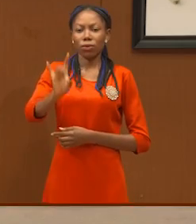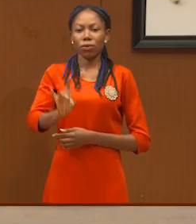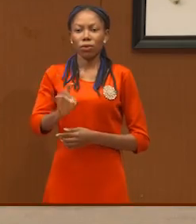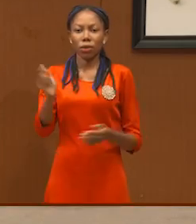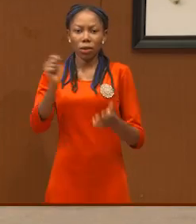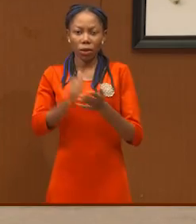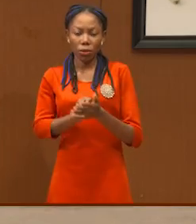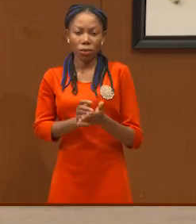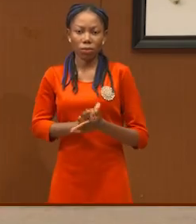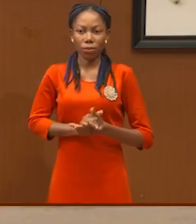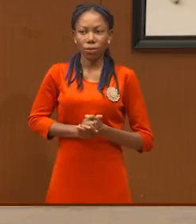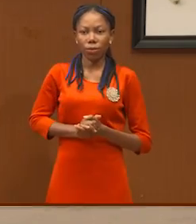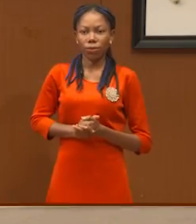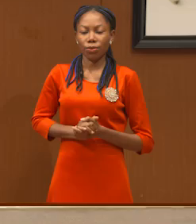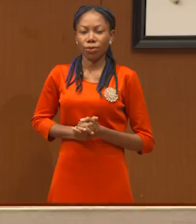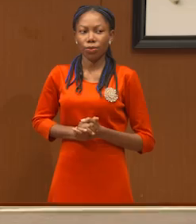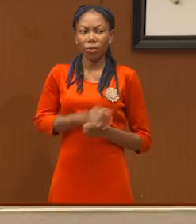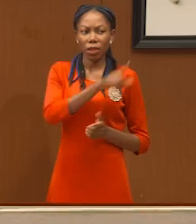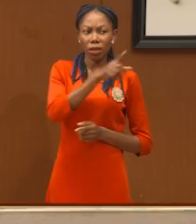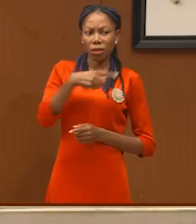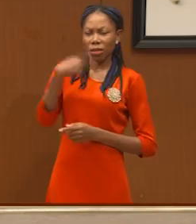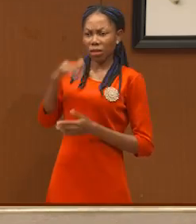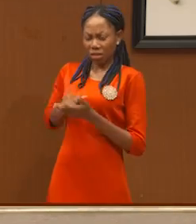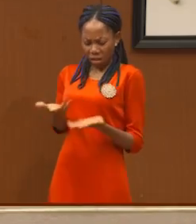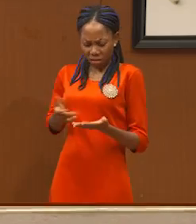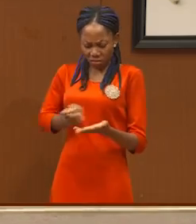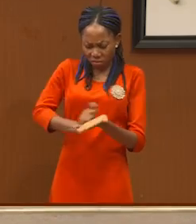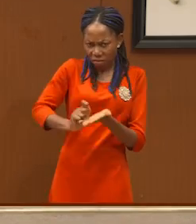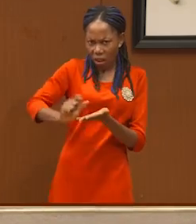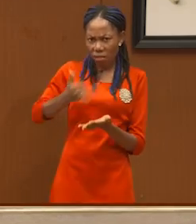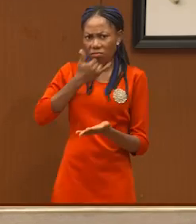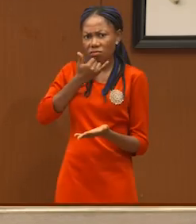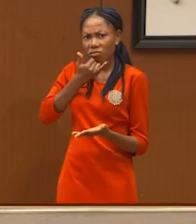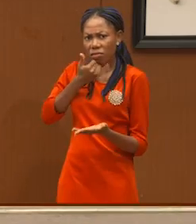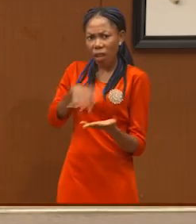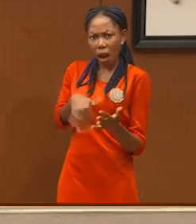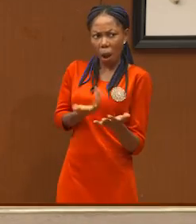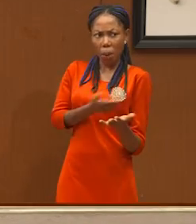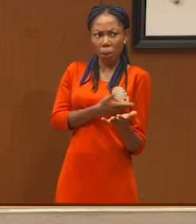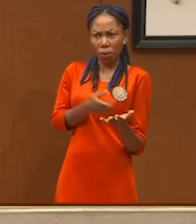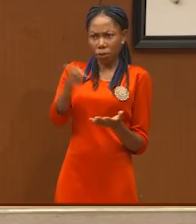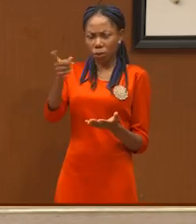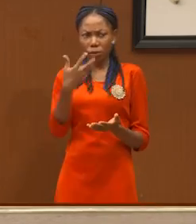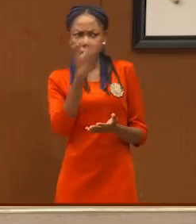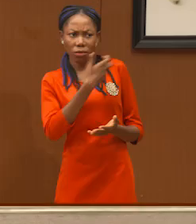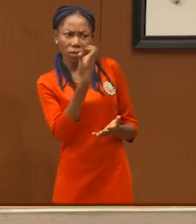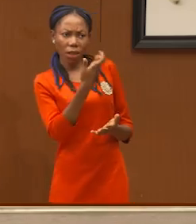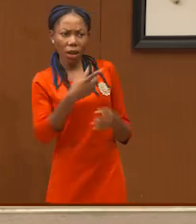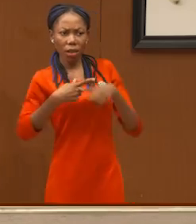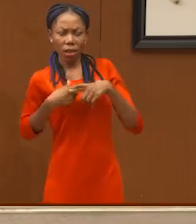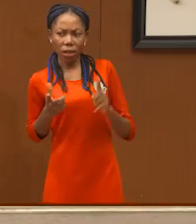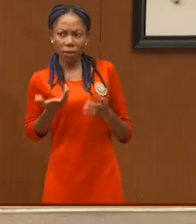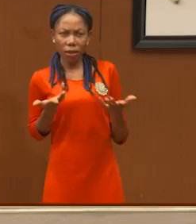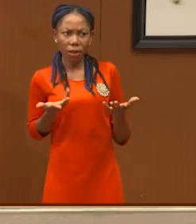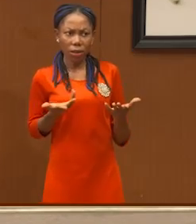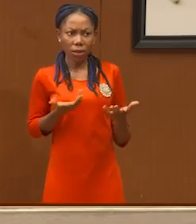134,000, approximately 134,000. Because that's not the figure I have. You use your hand to write a figure here, and it's not the same on your